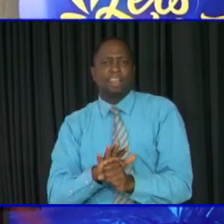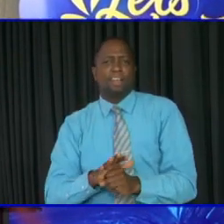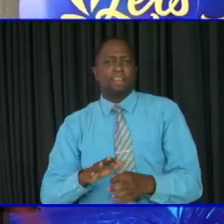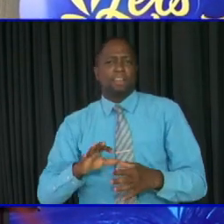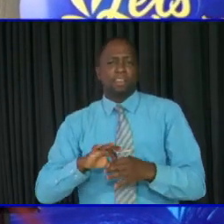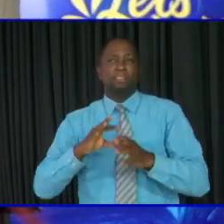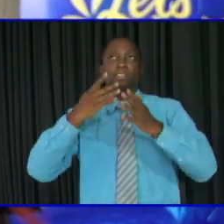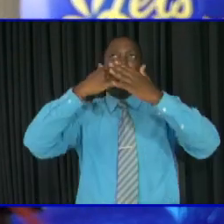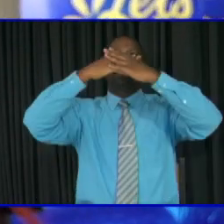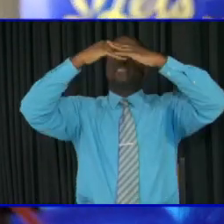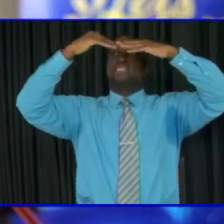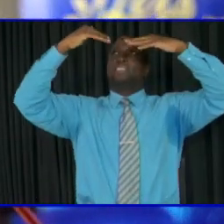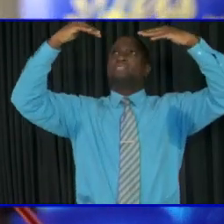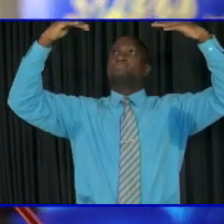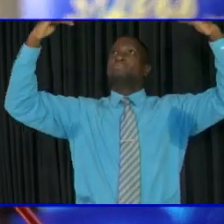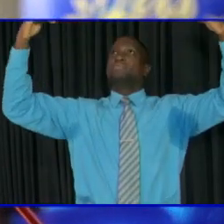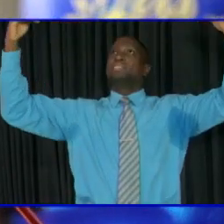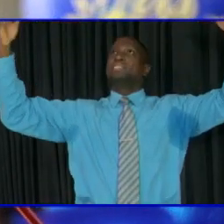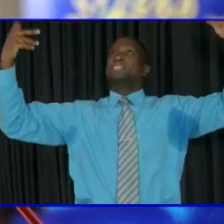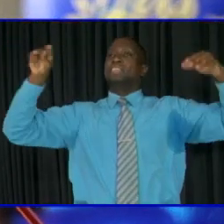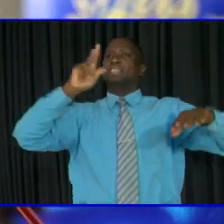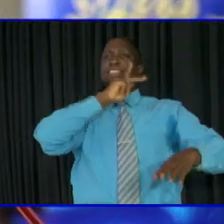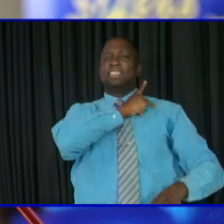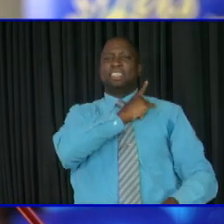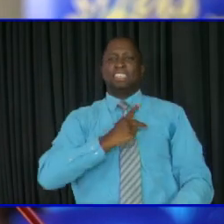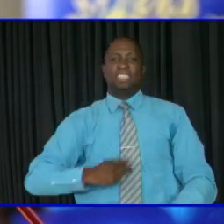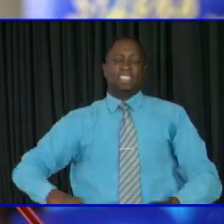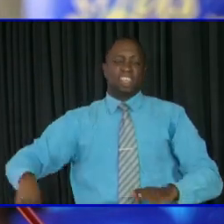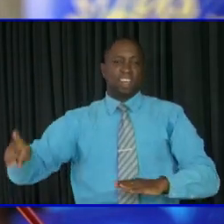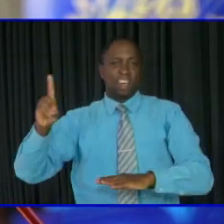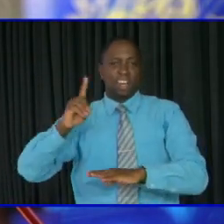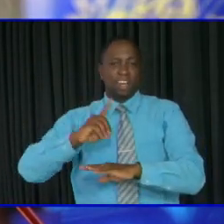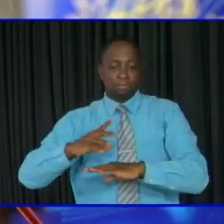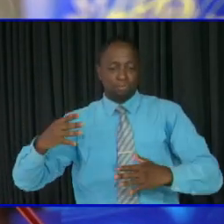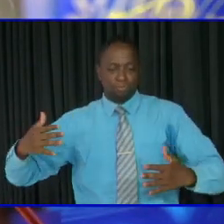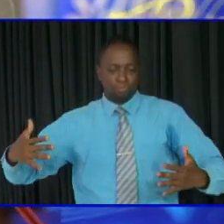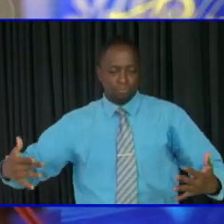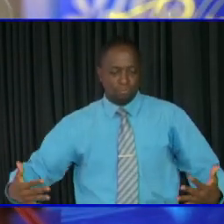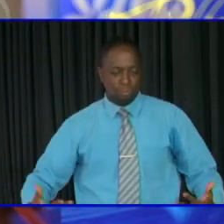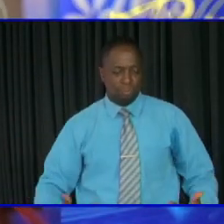of heaven, the kingdom